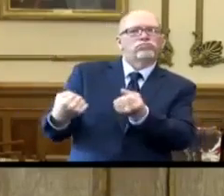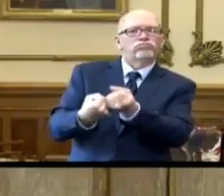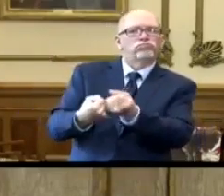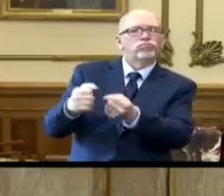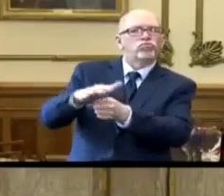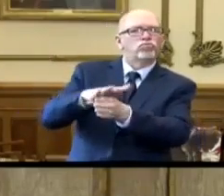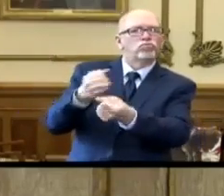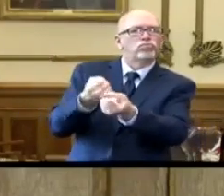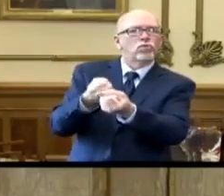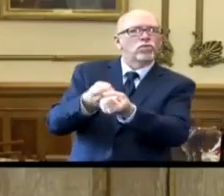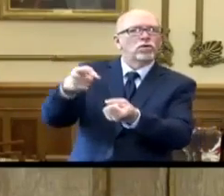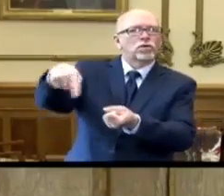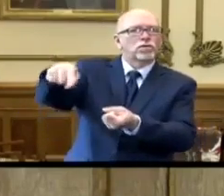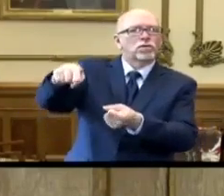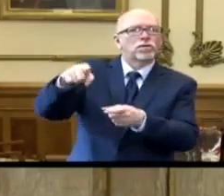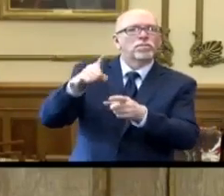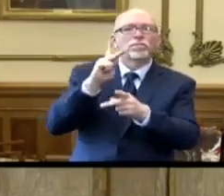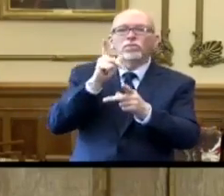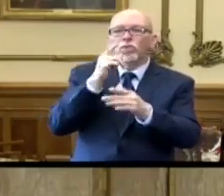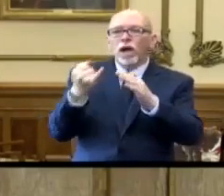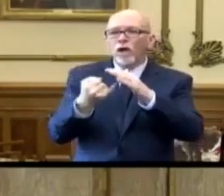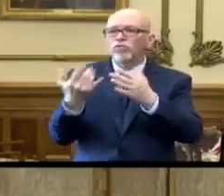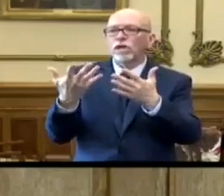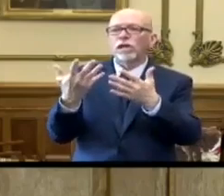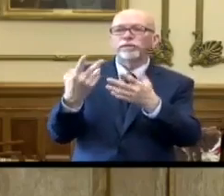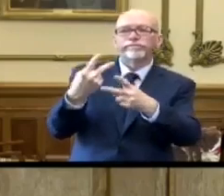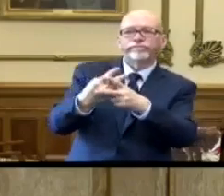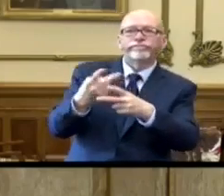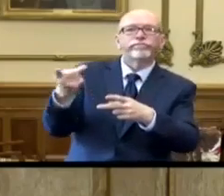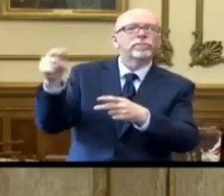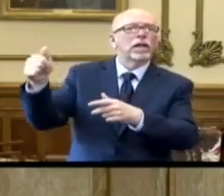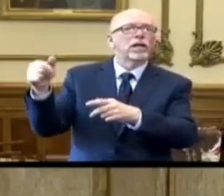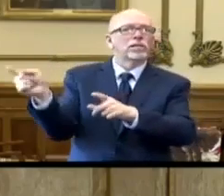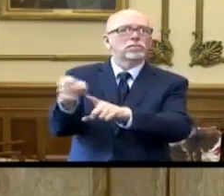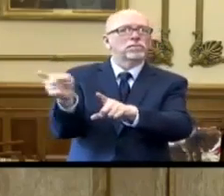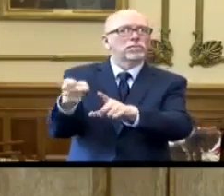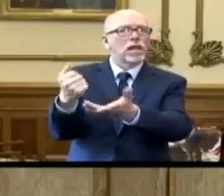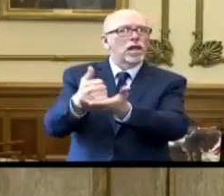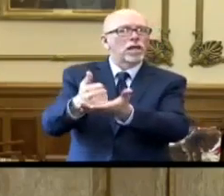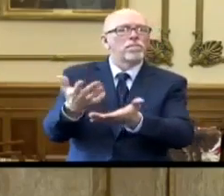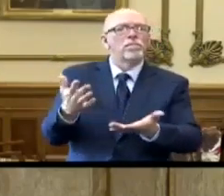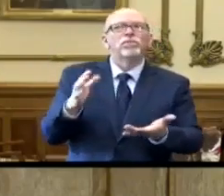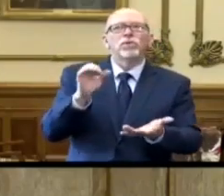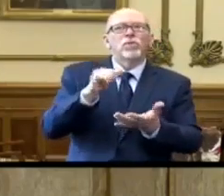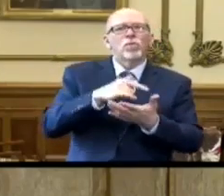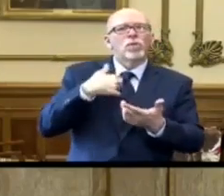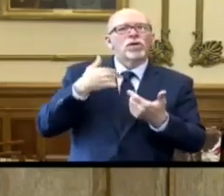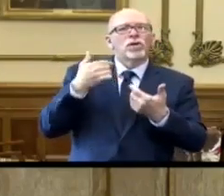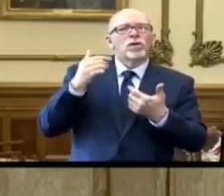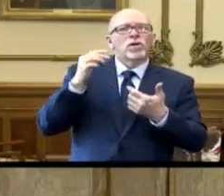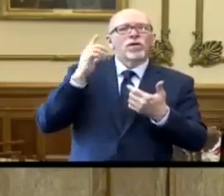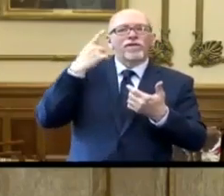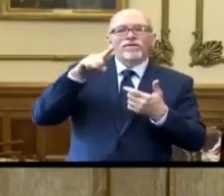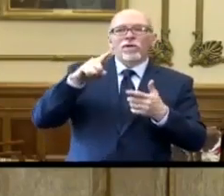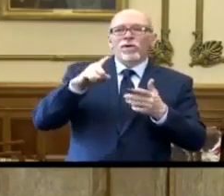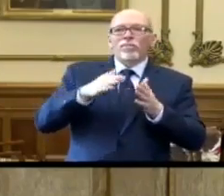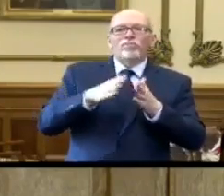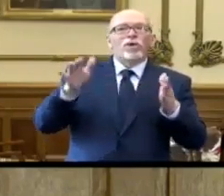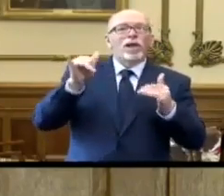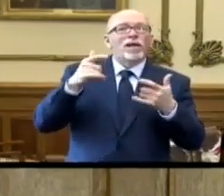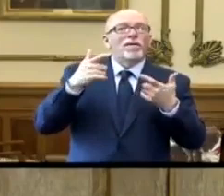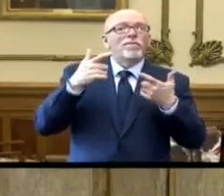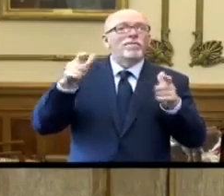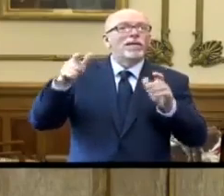for individuals that are now isolating and quarantining. So we're going away from those things that we do to a broader population, like those